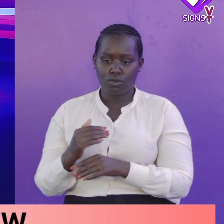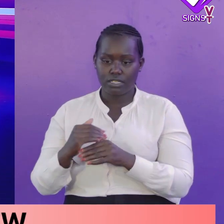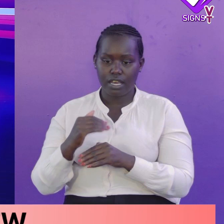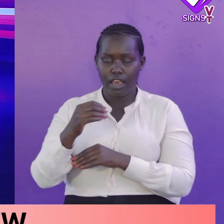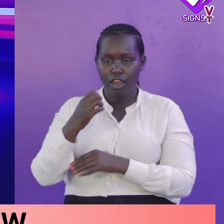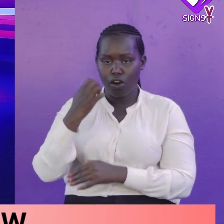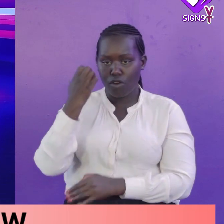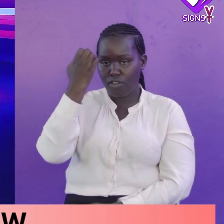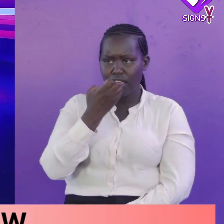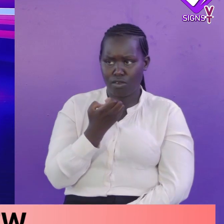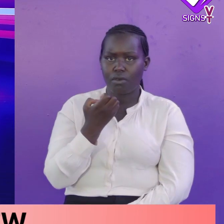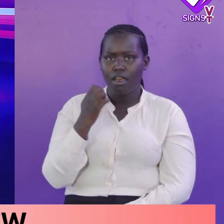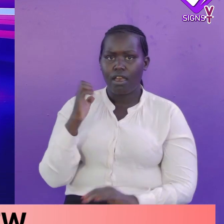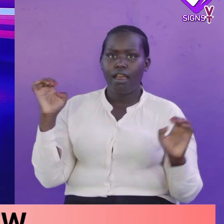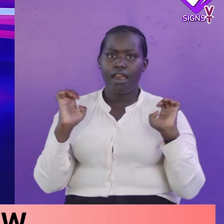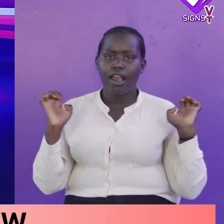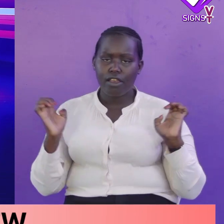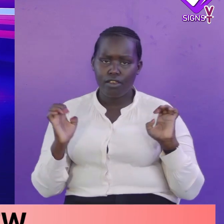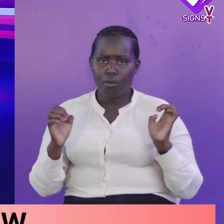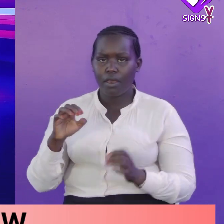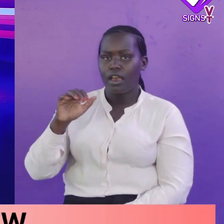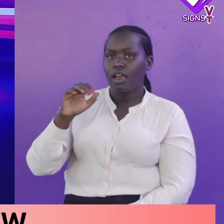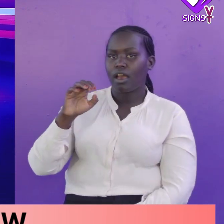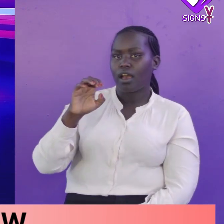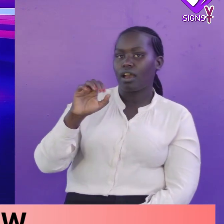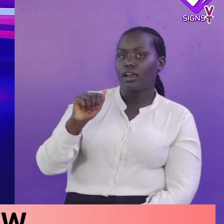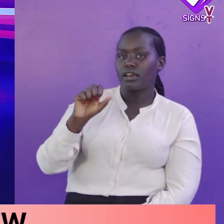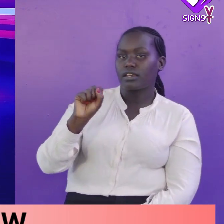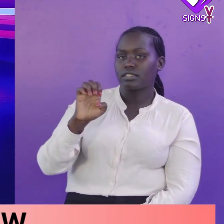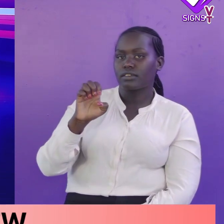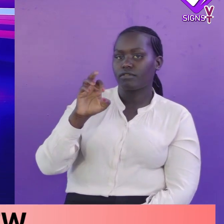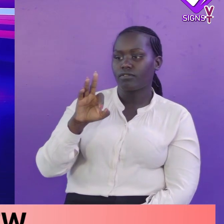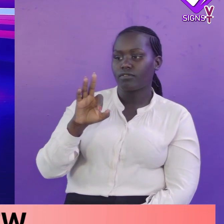Ethiopia's Tigste Asefa in a dramatic